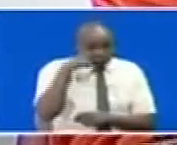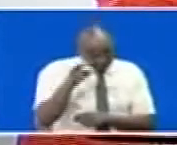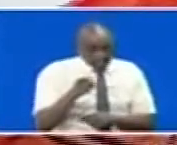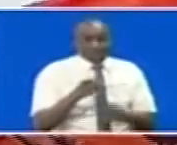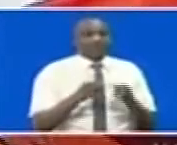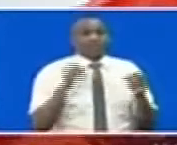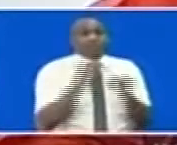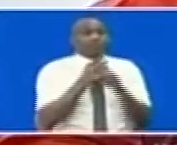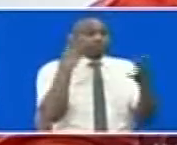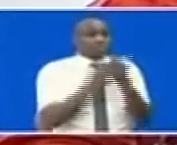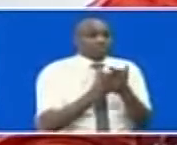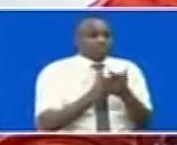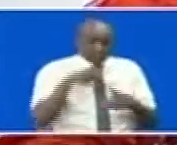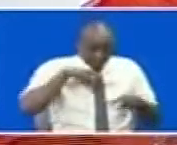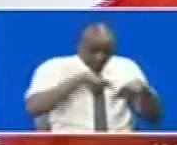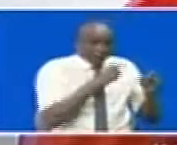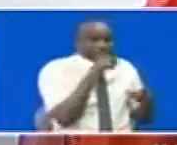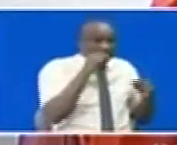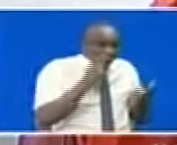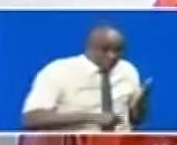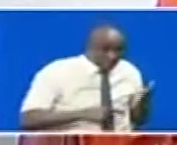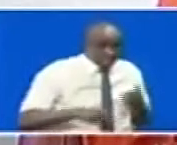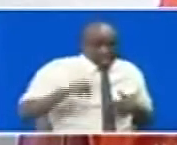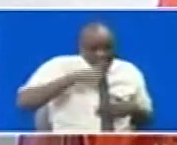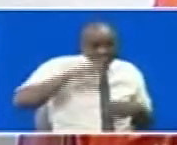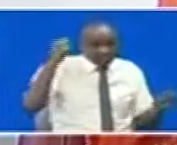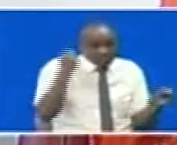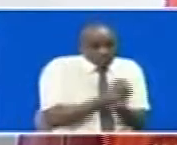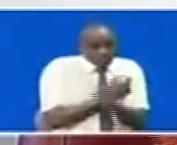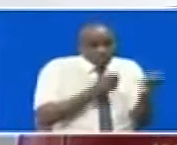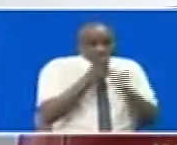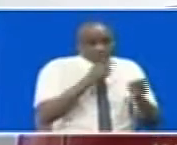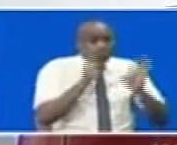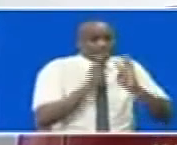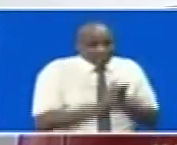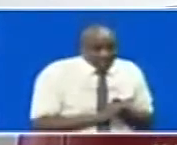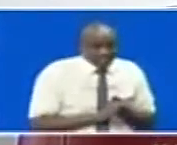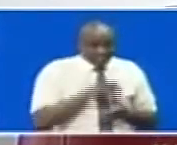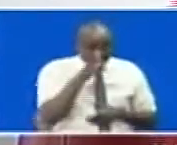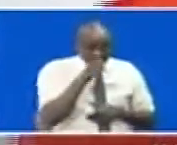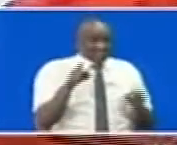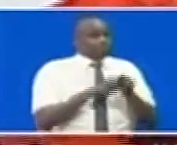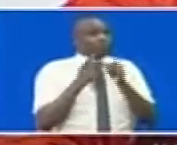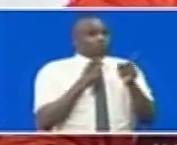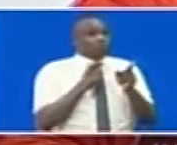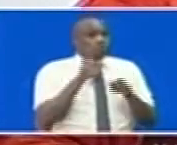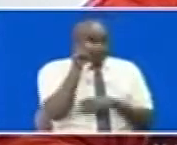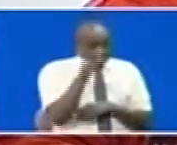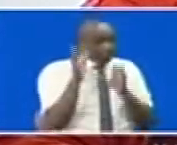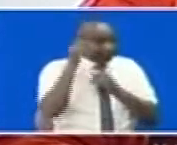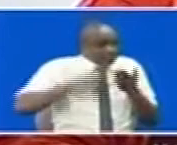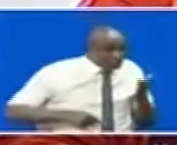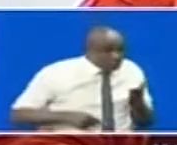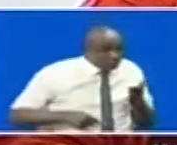it, what he is telling us is that we are unable to regulate behavior that is warlike, and what we should expect